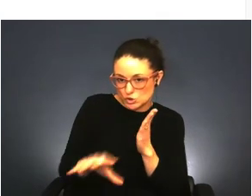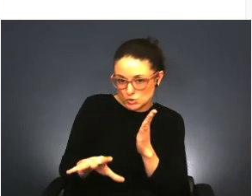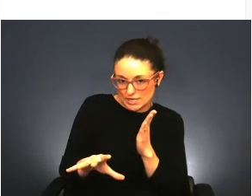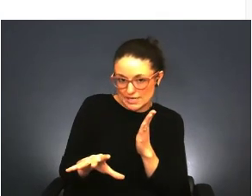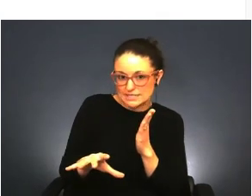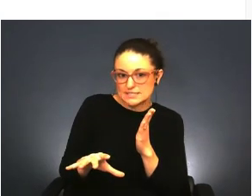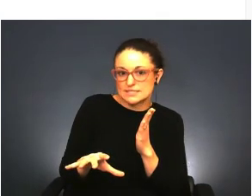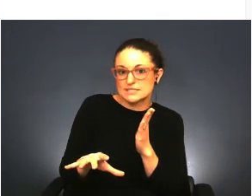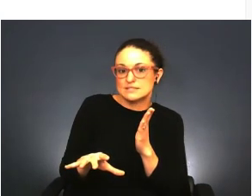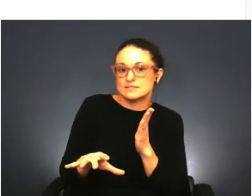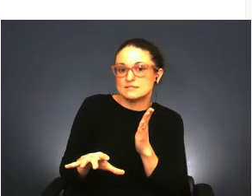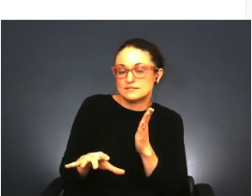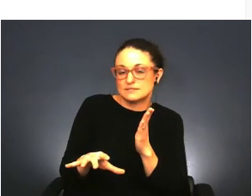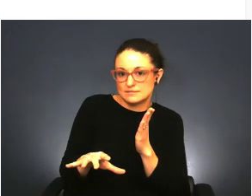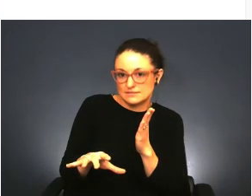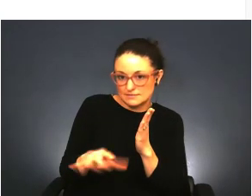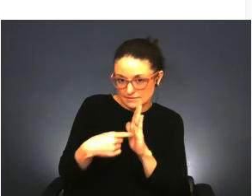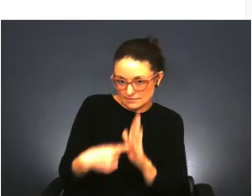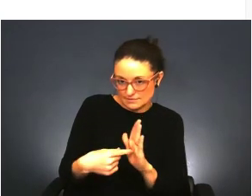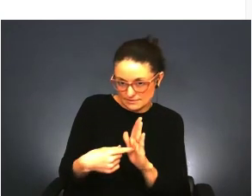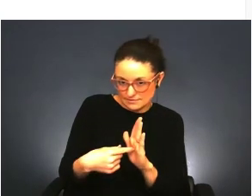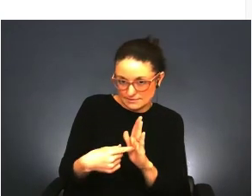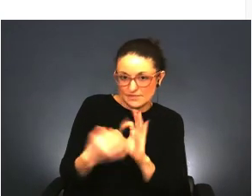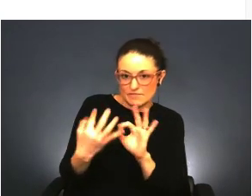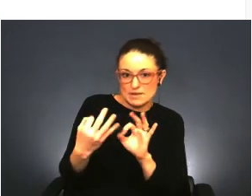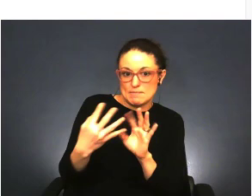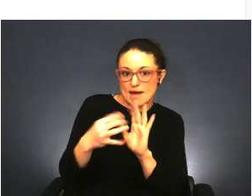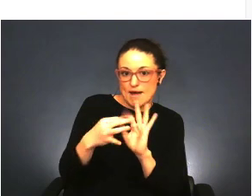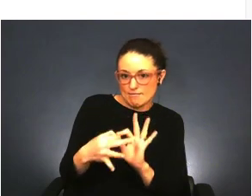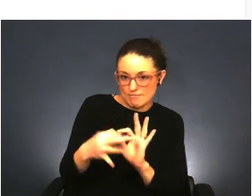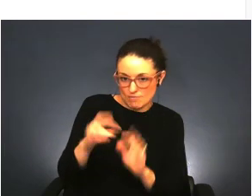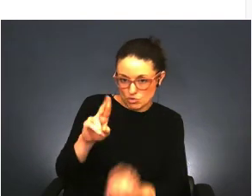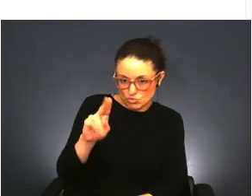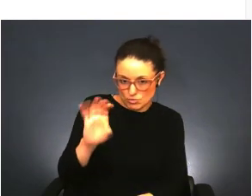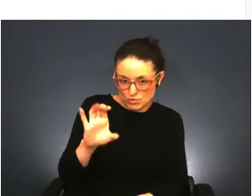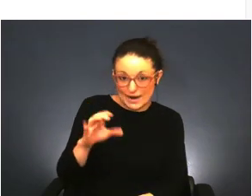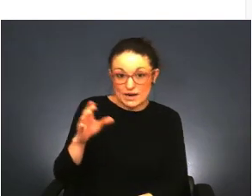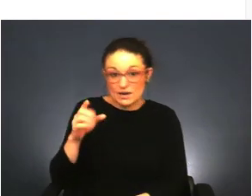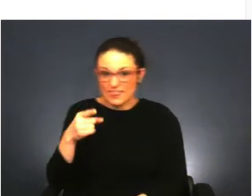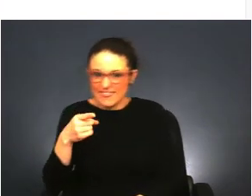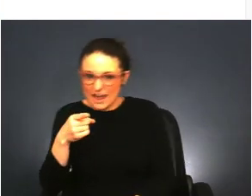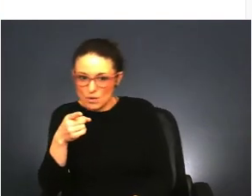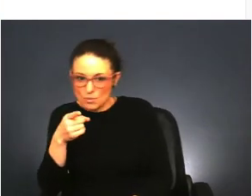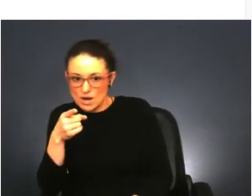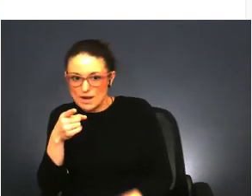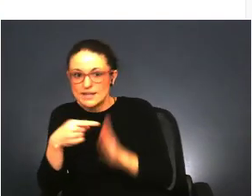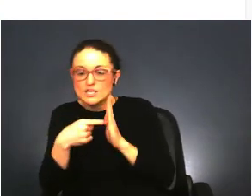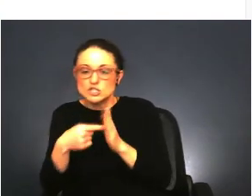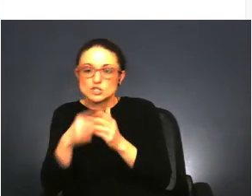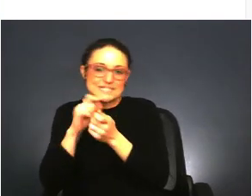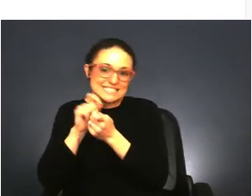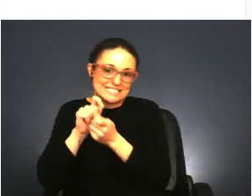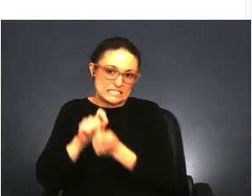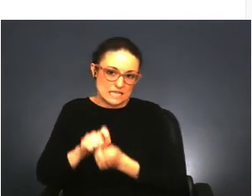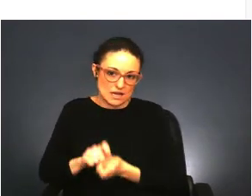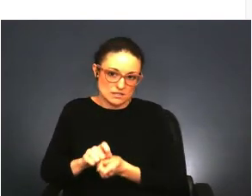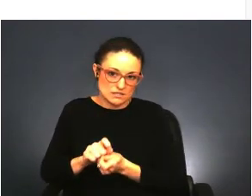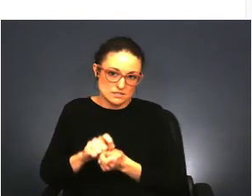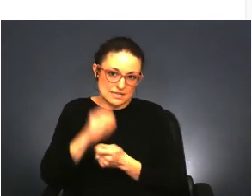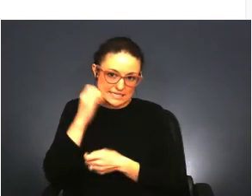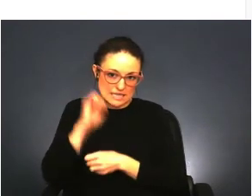based on the rubric. And then this one shows the details of the